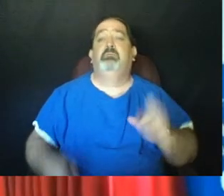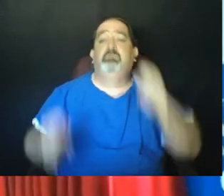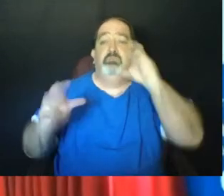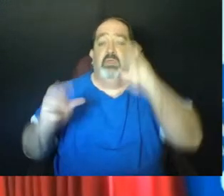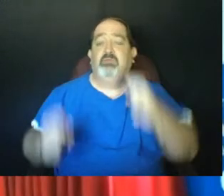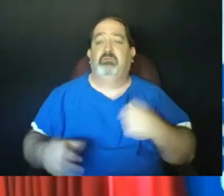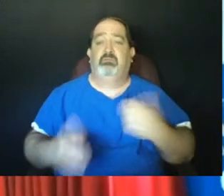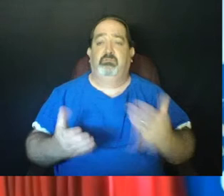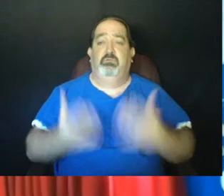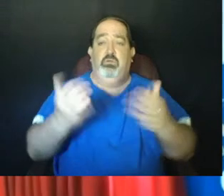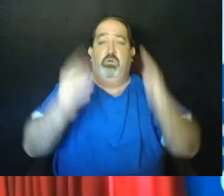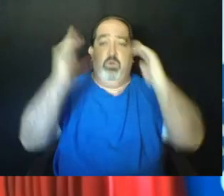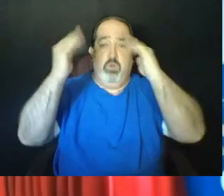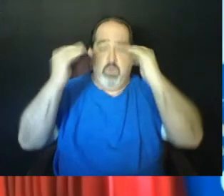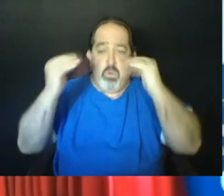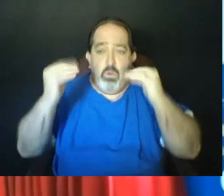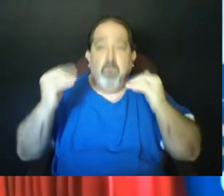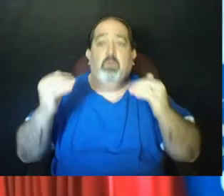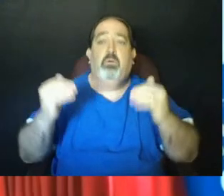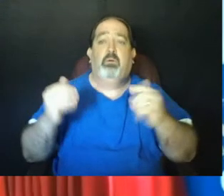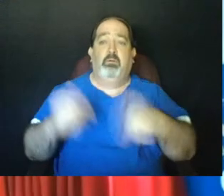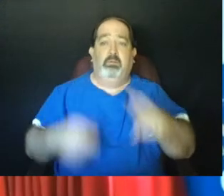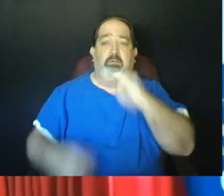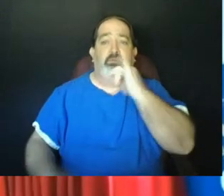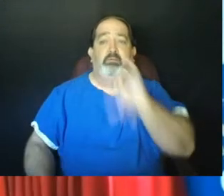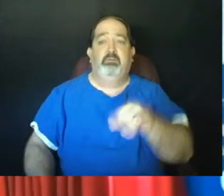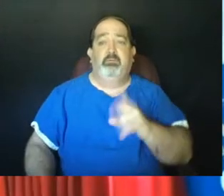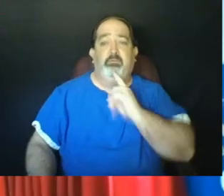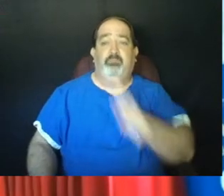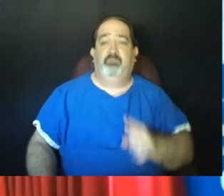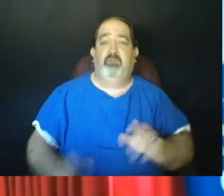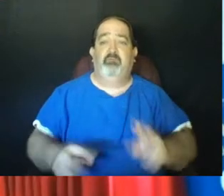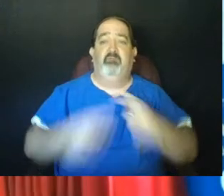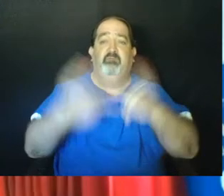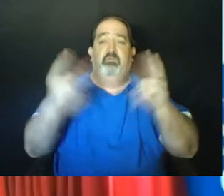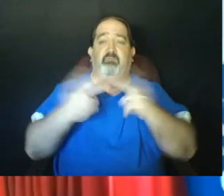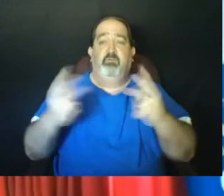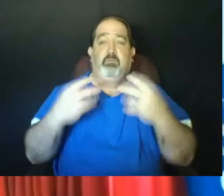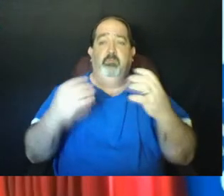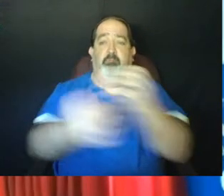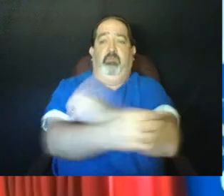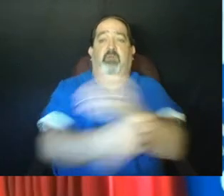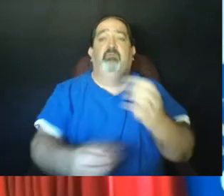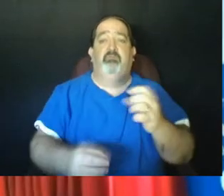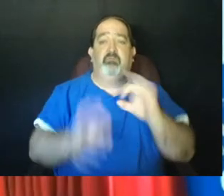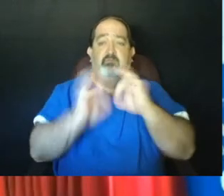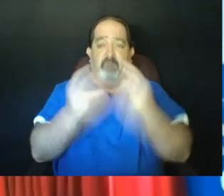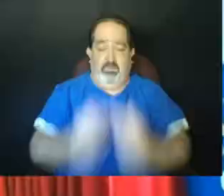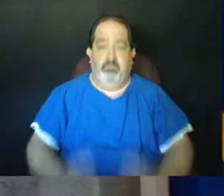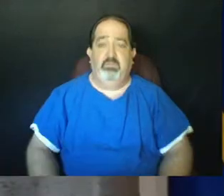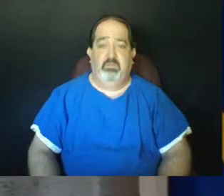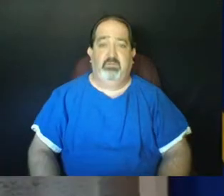me hope that at the end of this, we're still going to be strong, and we're going to be a very, very, very powerful family. Thank you.